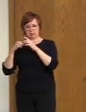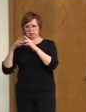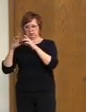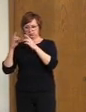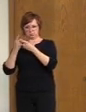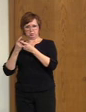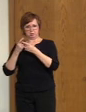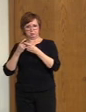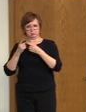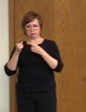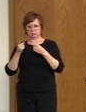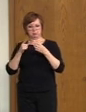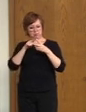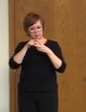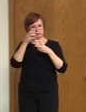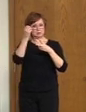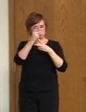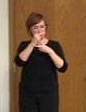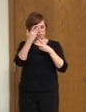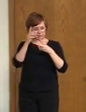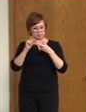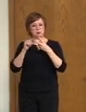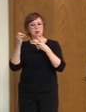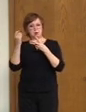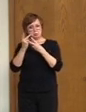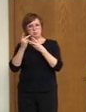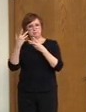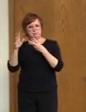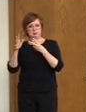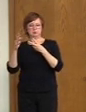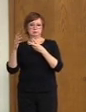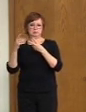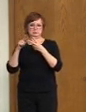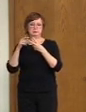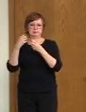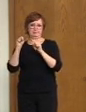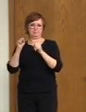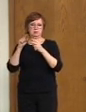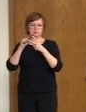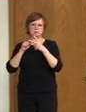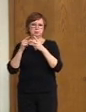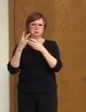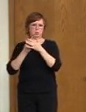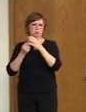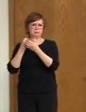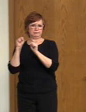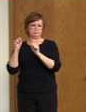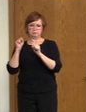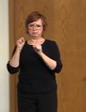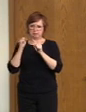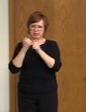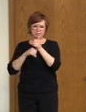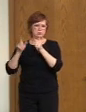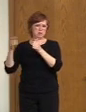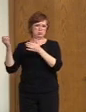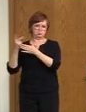and safe. And as soon as Health Canada approves the vaccine, as they did today with the Pfizer vaccine, Saskatchewan will be ready to